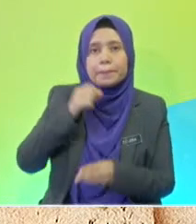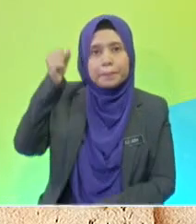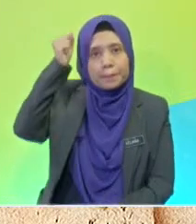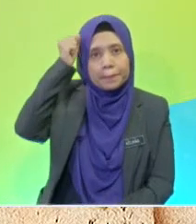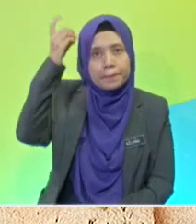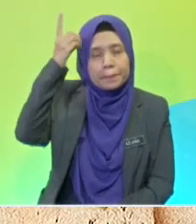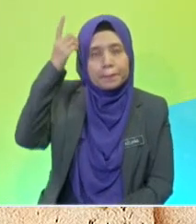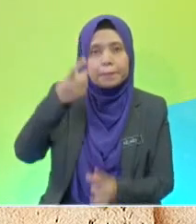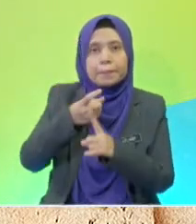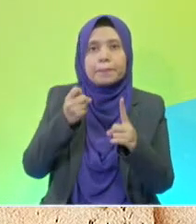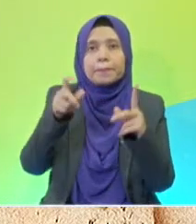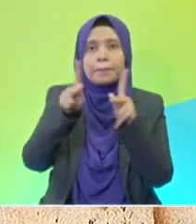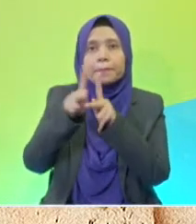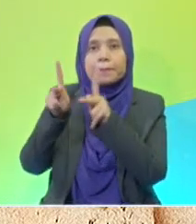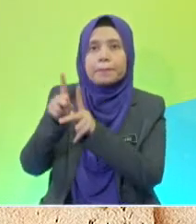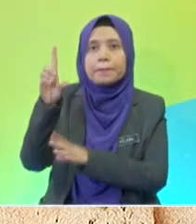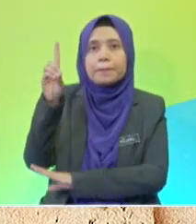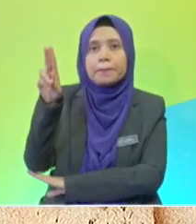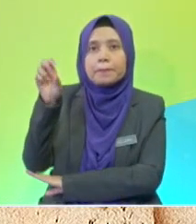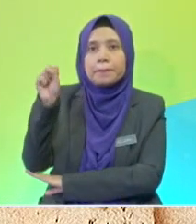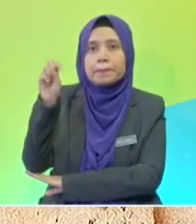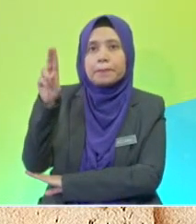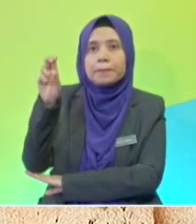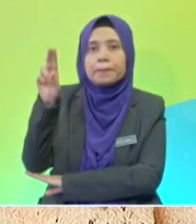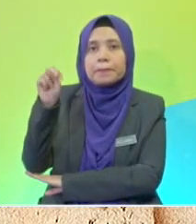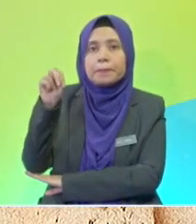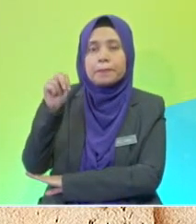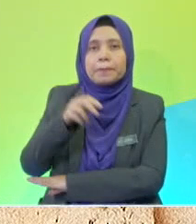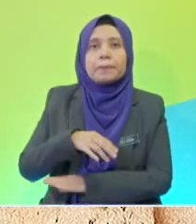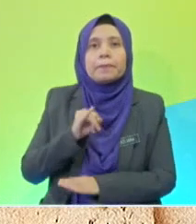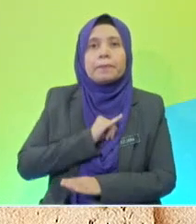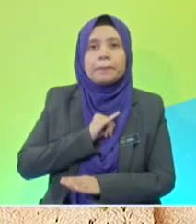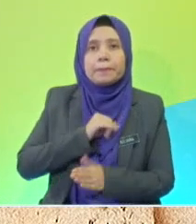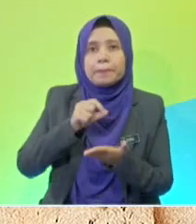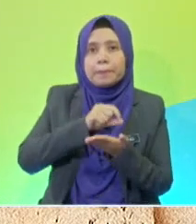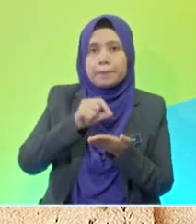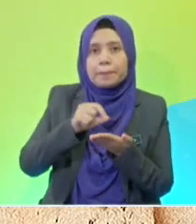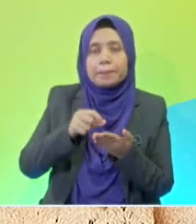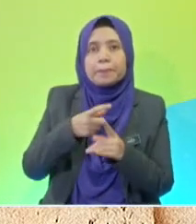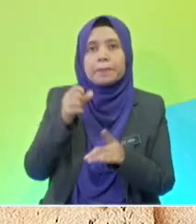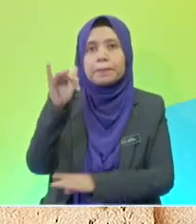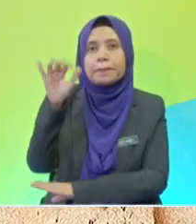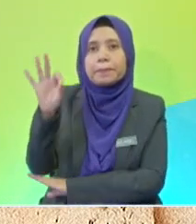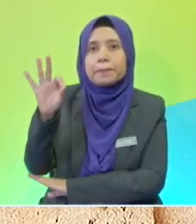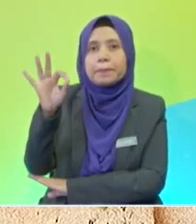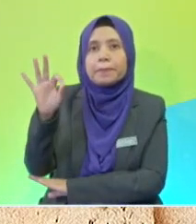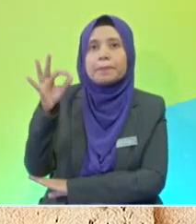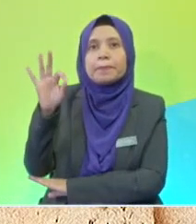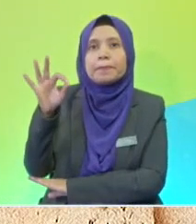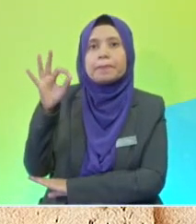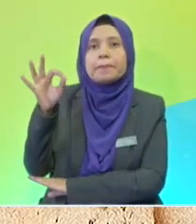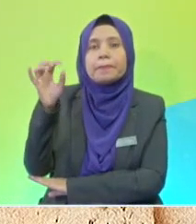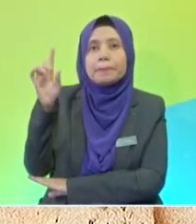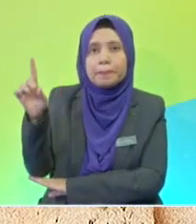4, Kampung Dusun. His name Sharif Dole. Okay. Alright. I created this in the year 1990 when I was 18